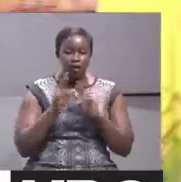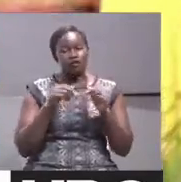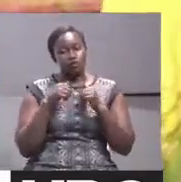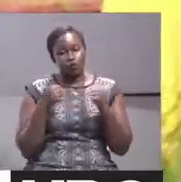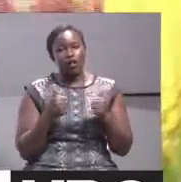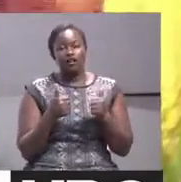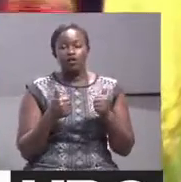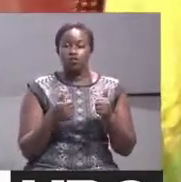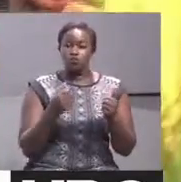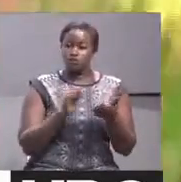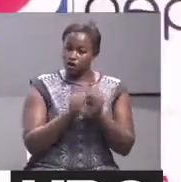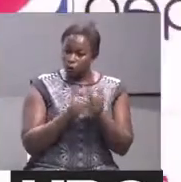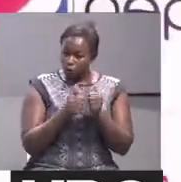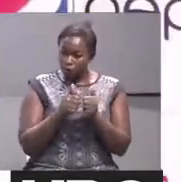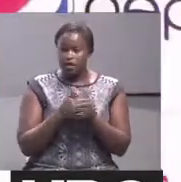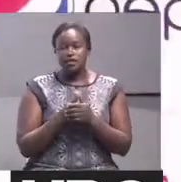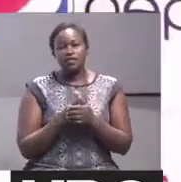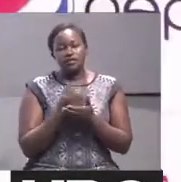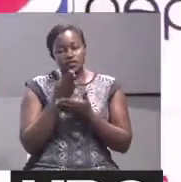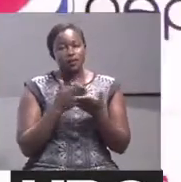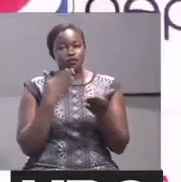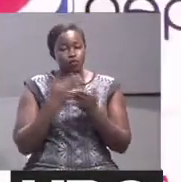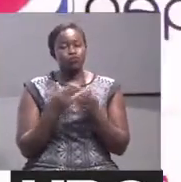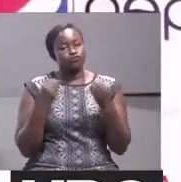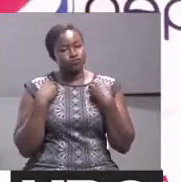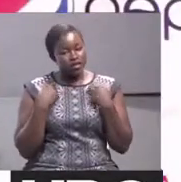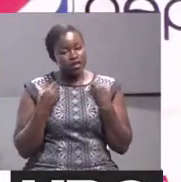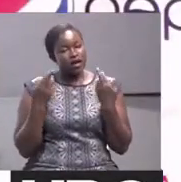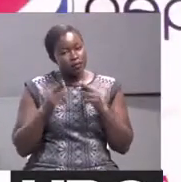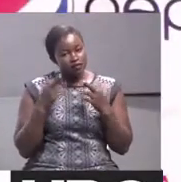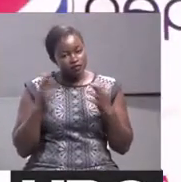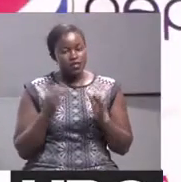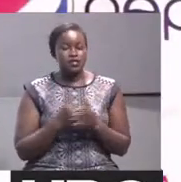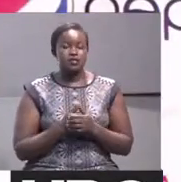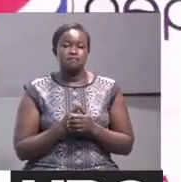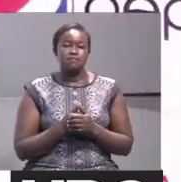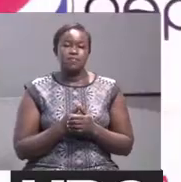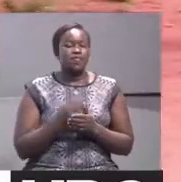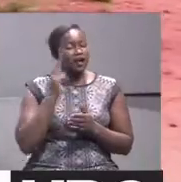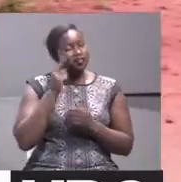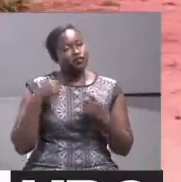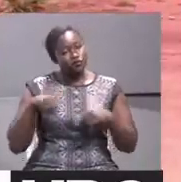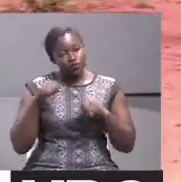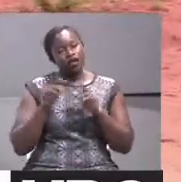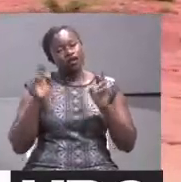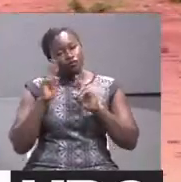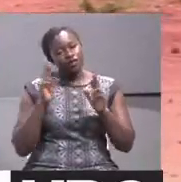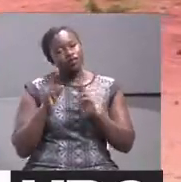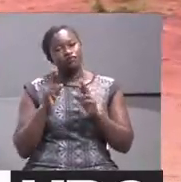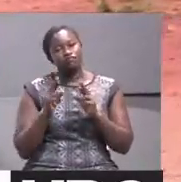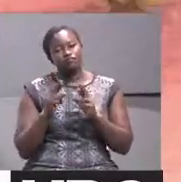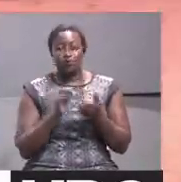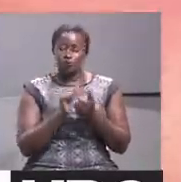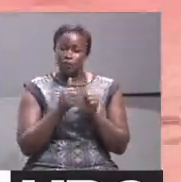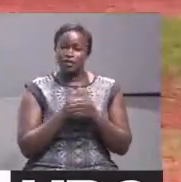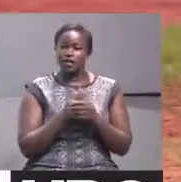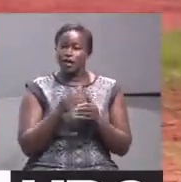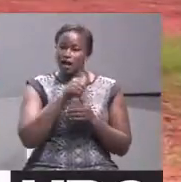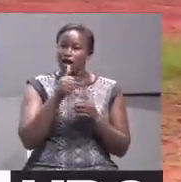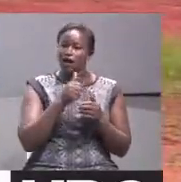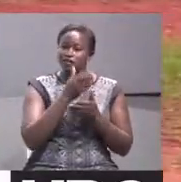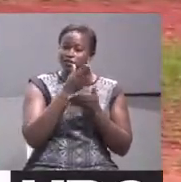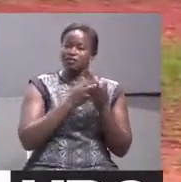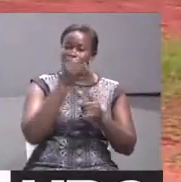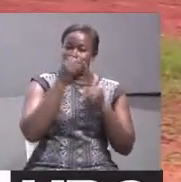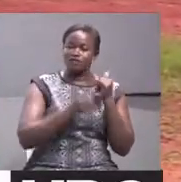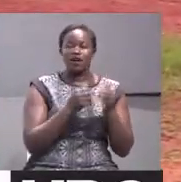of games, we have had some good training sessions ahead of the game. I think we are good to go. The other semi-final between Uganda Christian University and